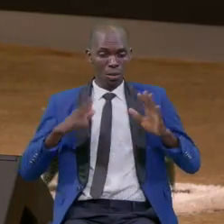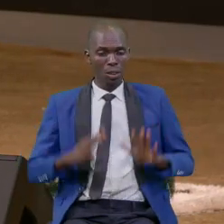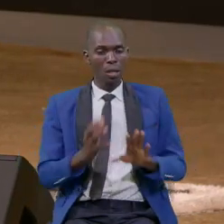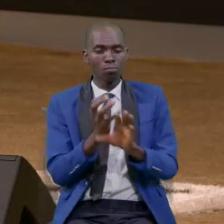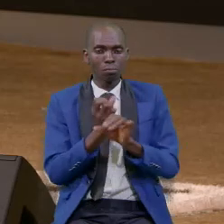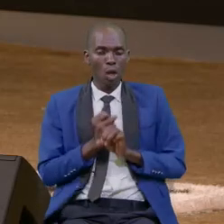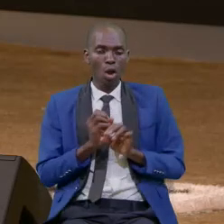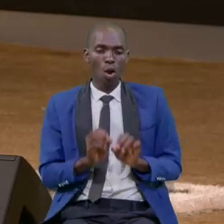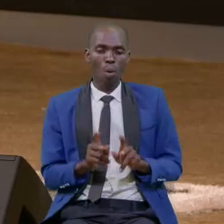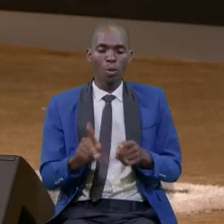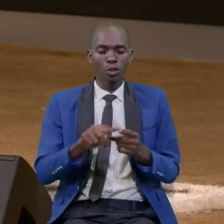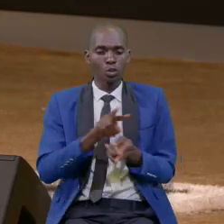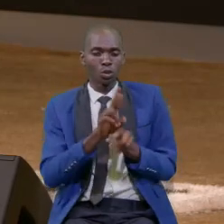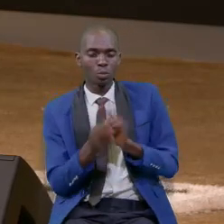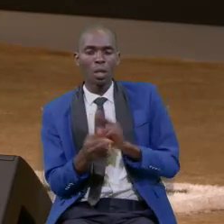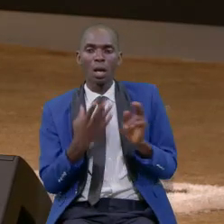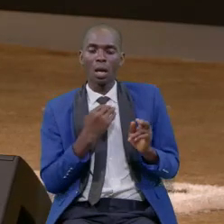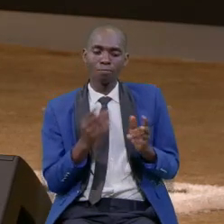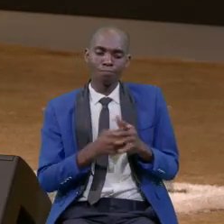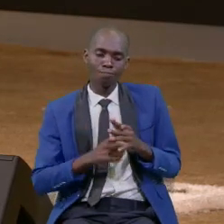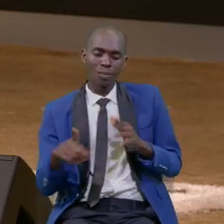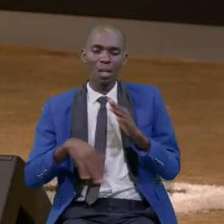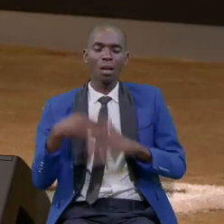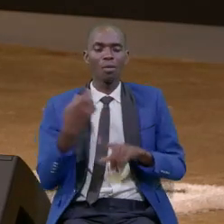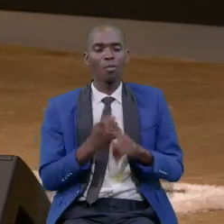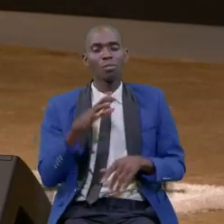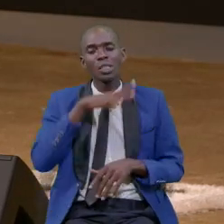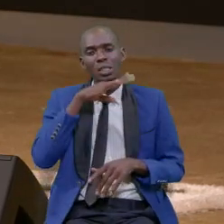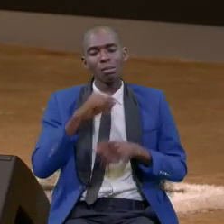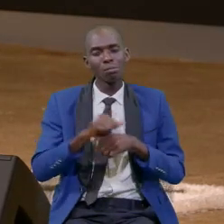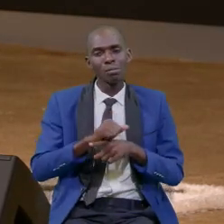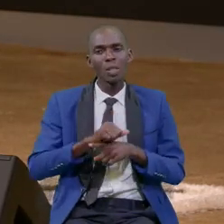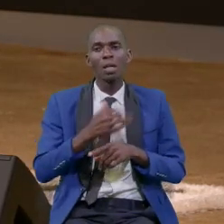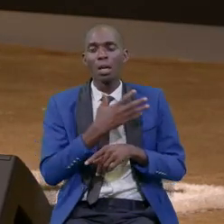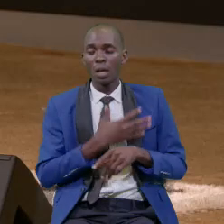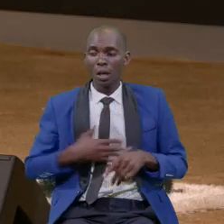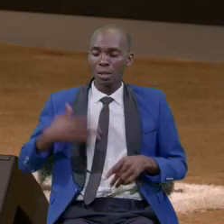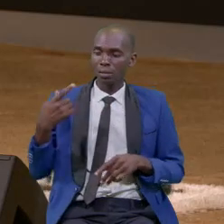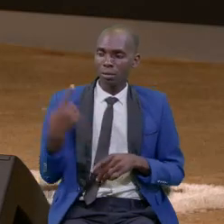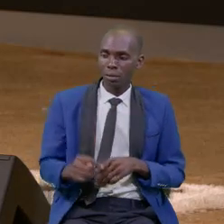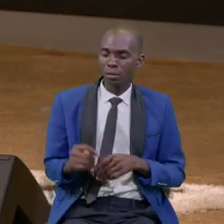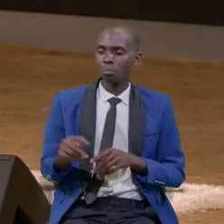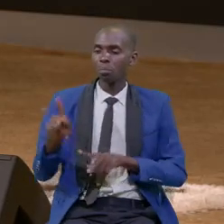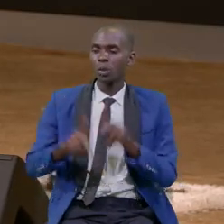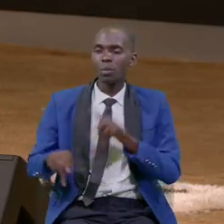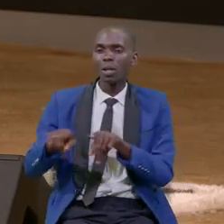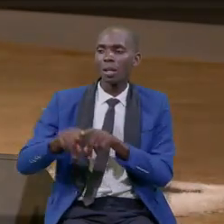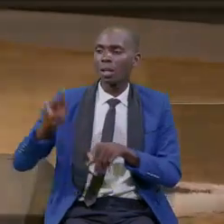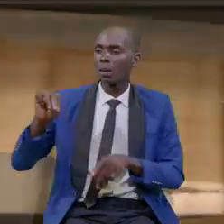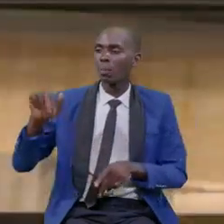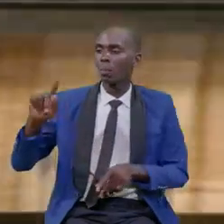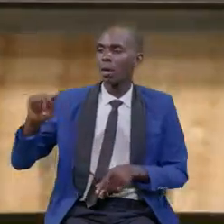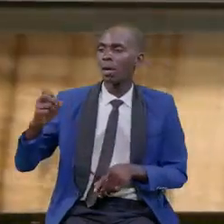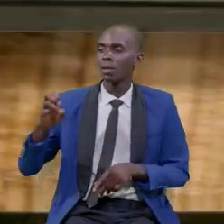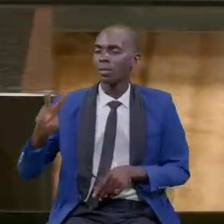come out of their abomination. And they did. And the publicans too, like Matthew, and like all the